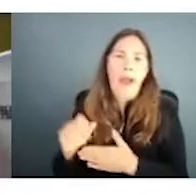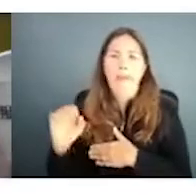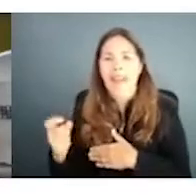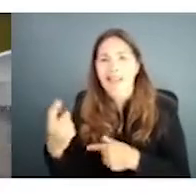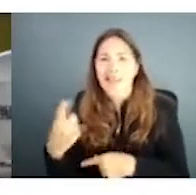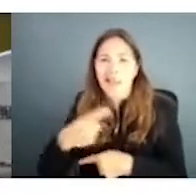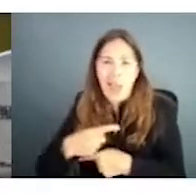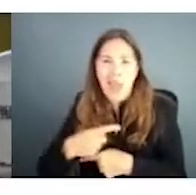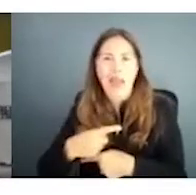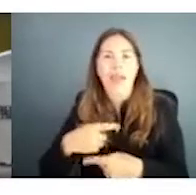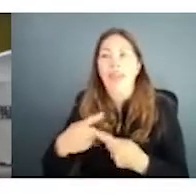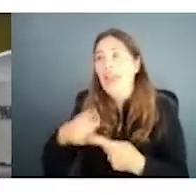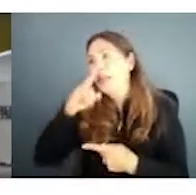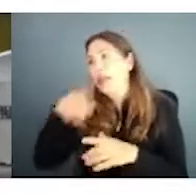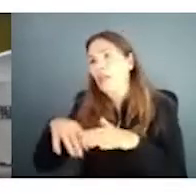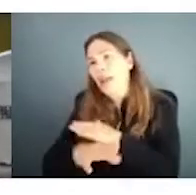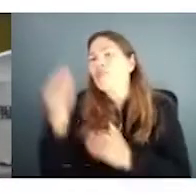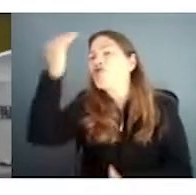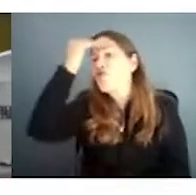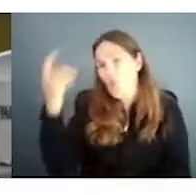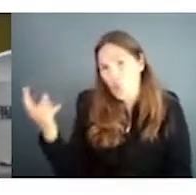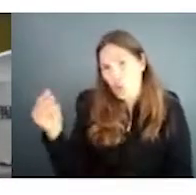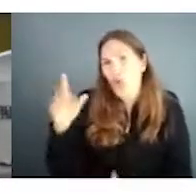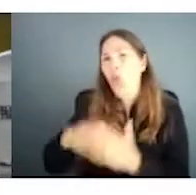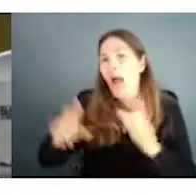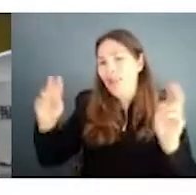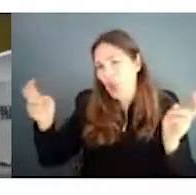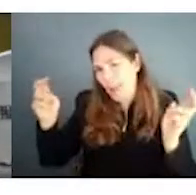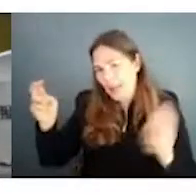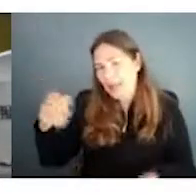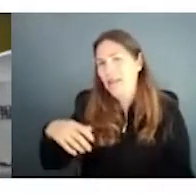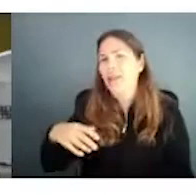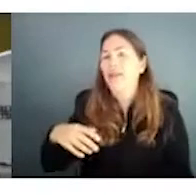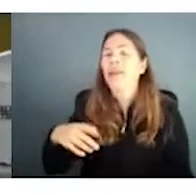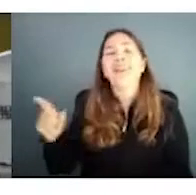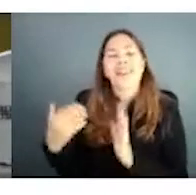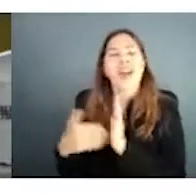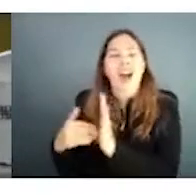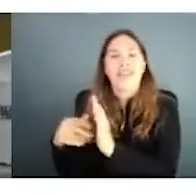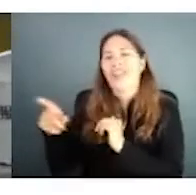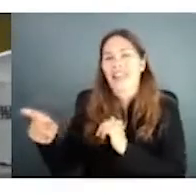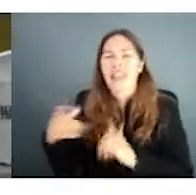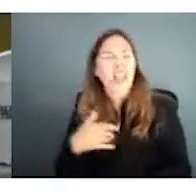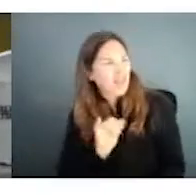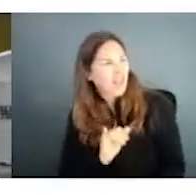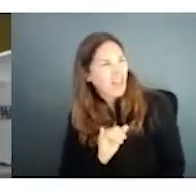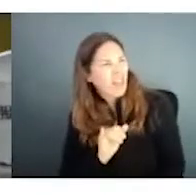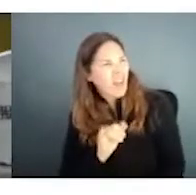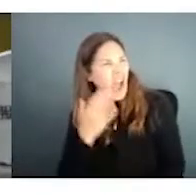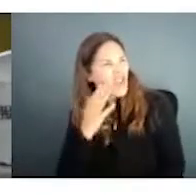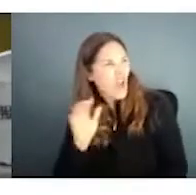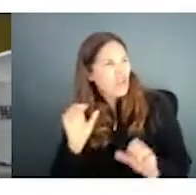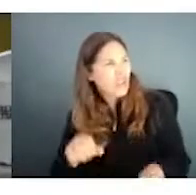And the kids would come in, they'd know what topic it was, right? And oftentimes they would say, I didn't know you